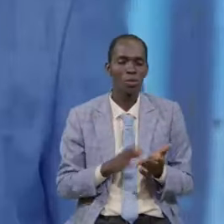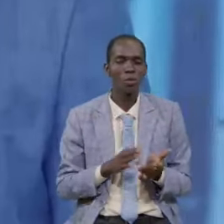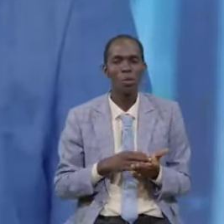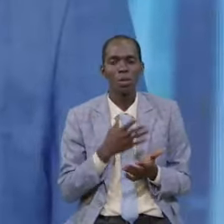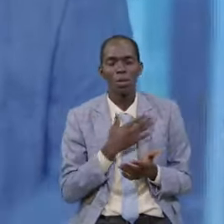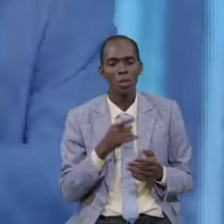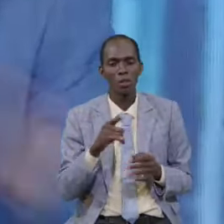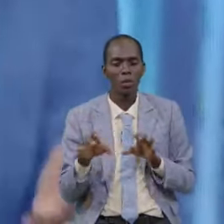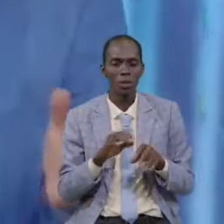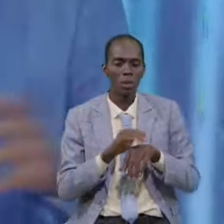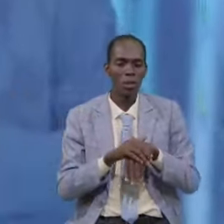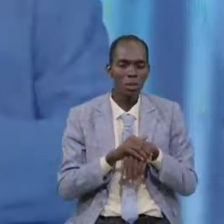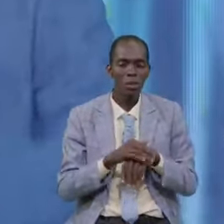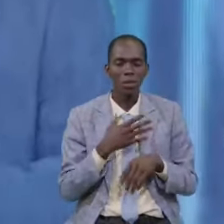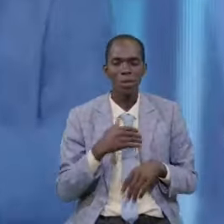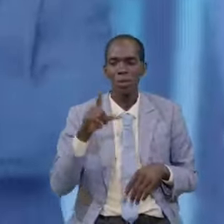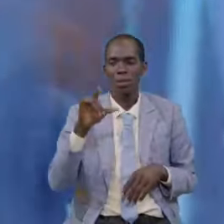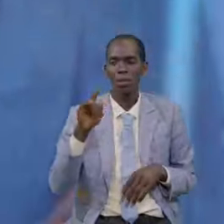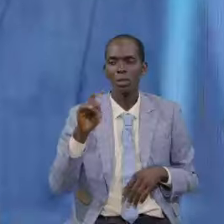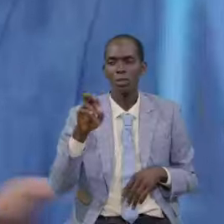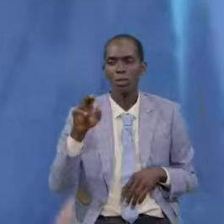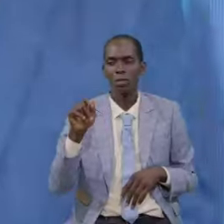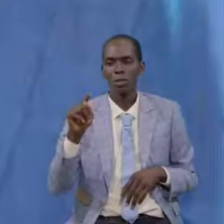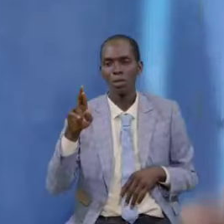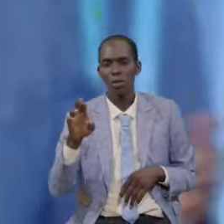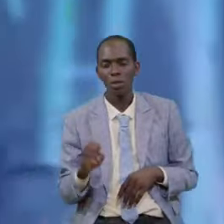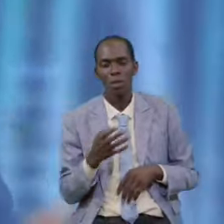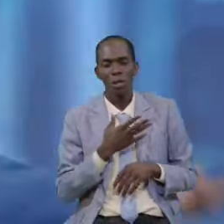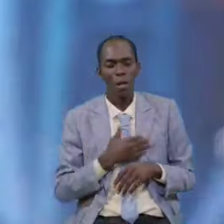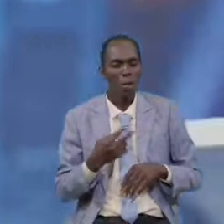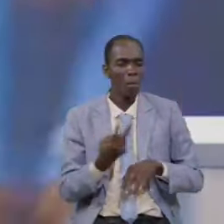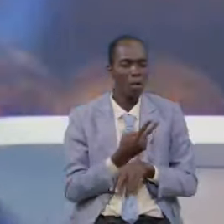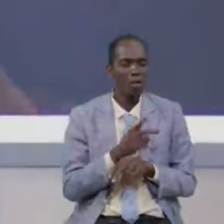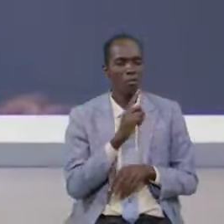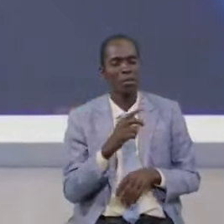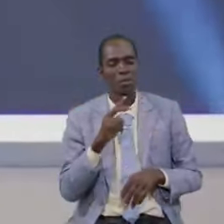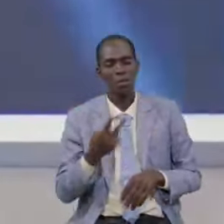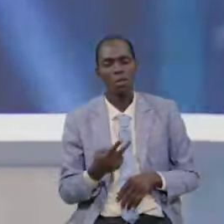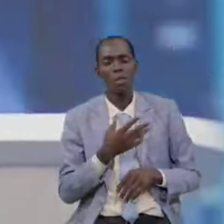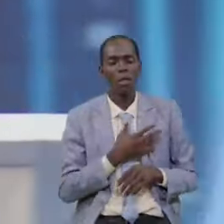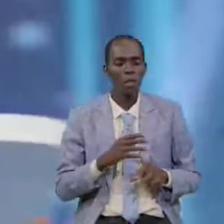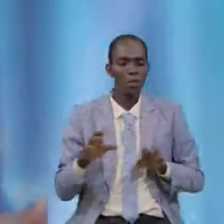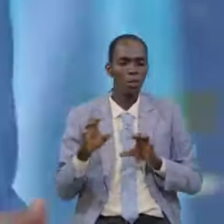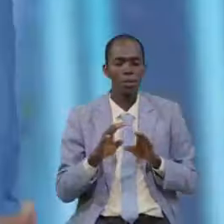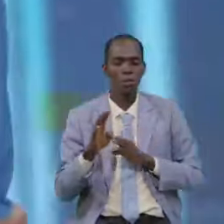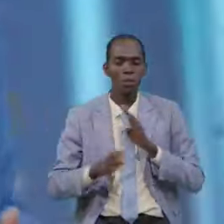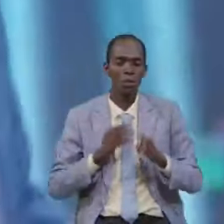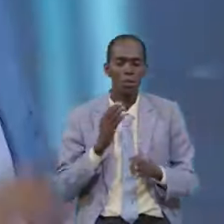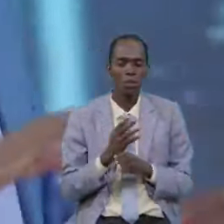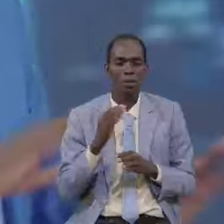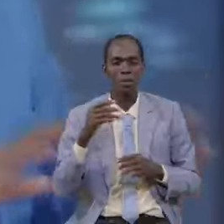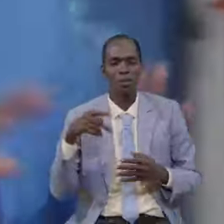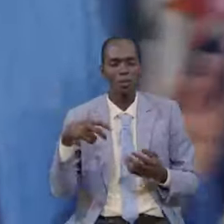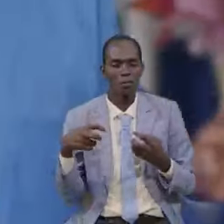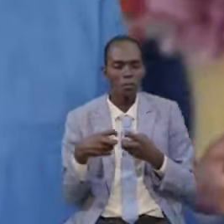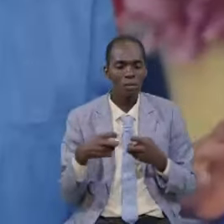took mathematics, the first one and the second one. You took chemistry, biology, and physics, and you took some other subjects too.